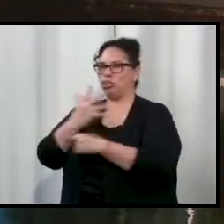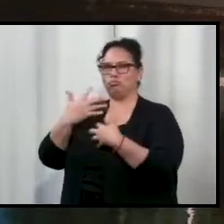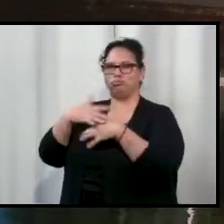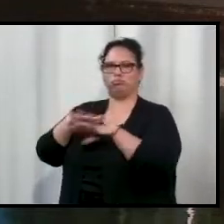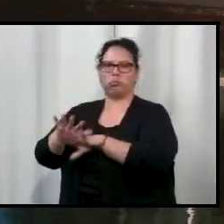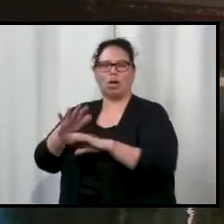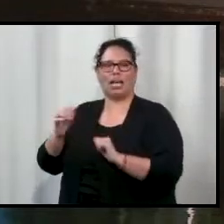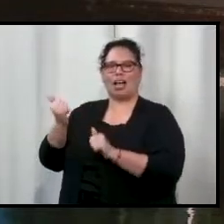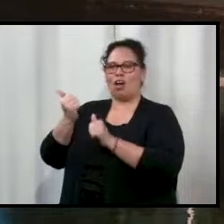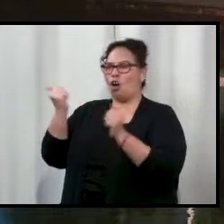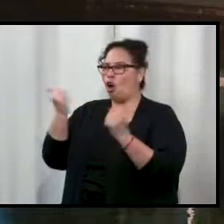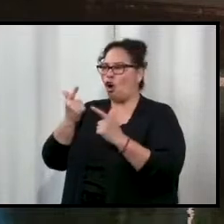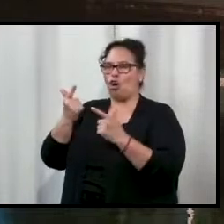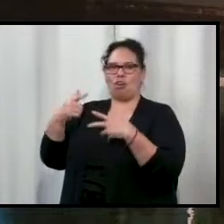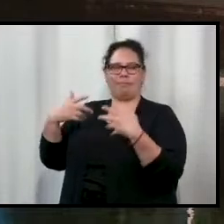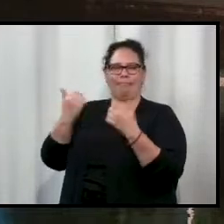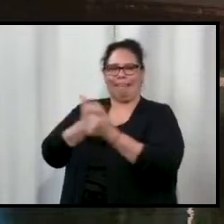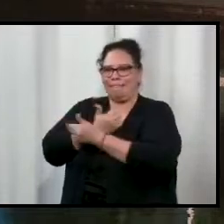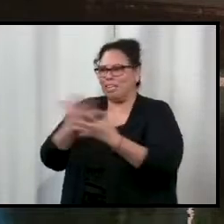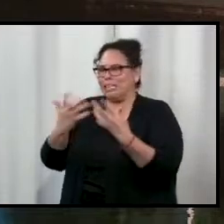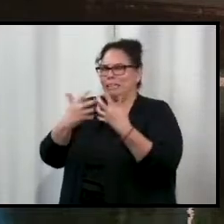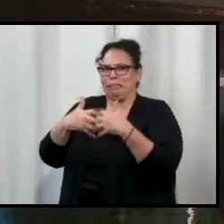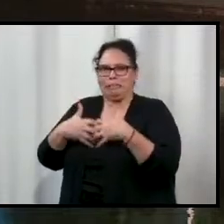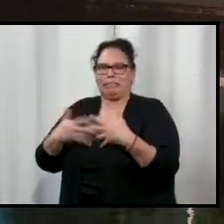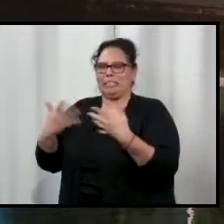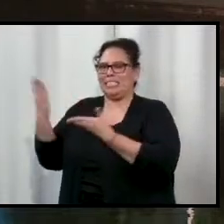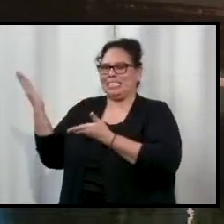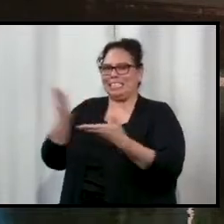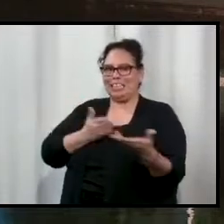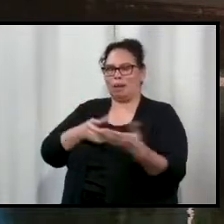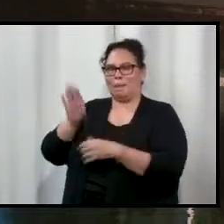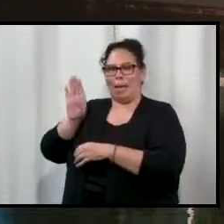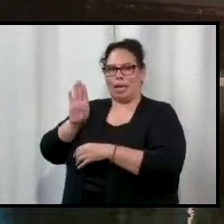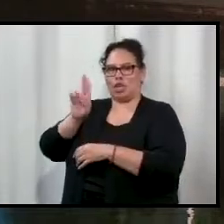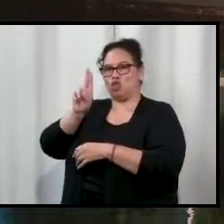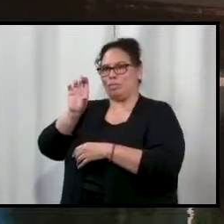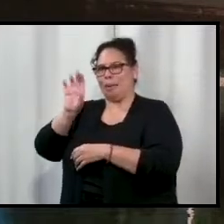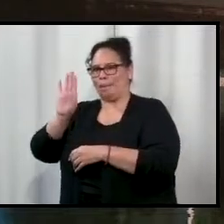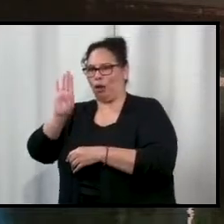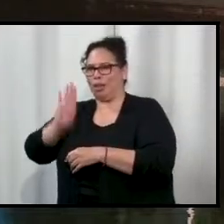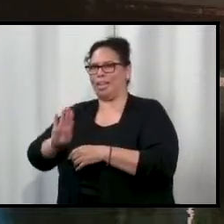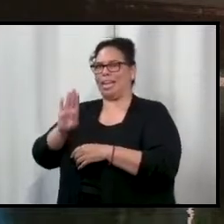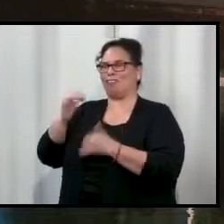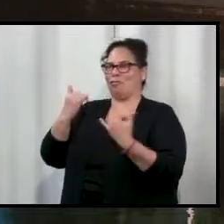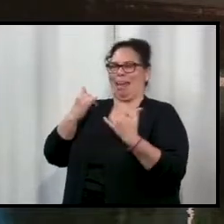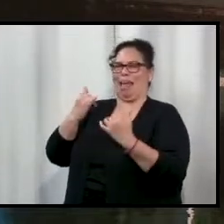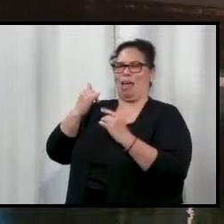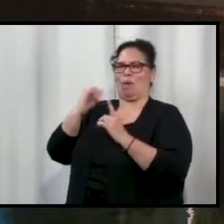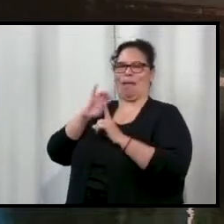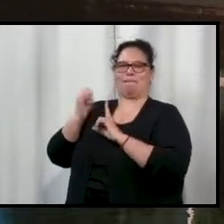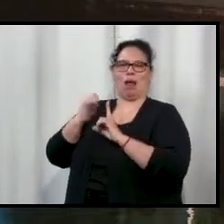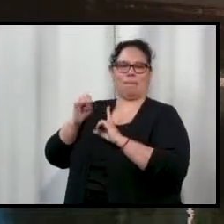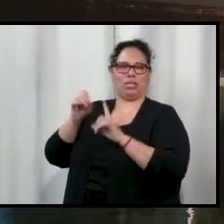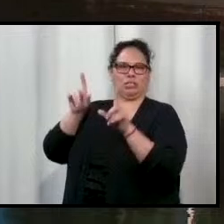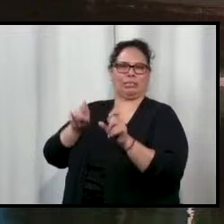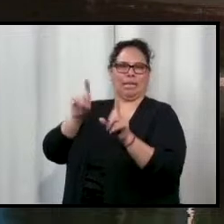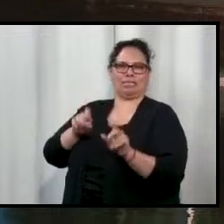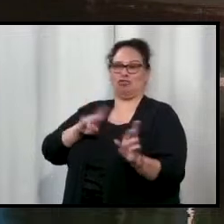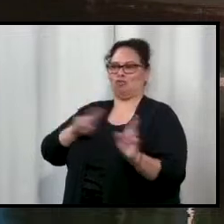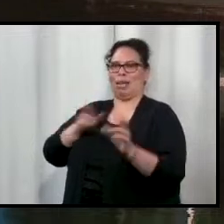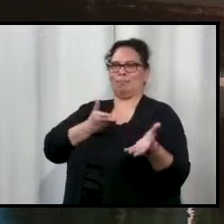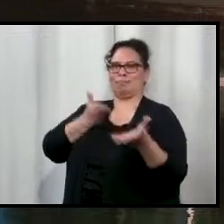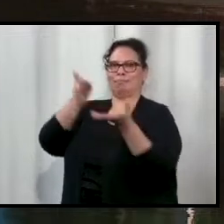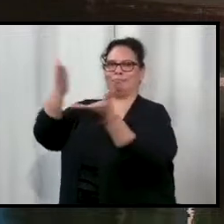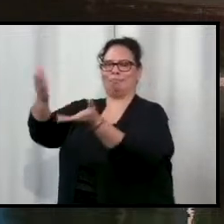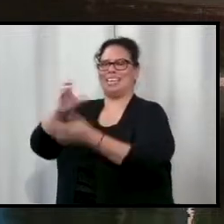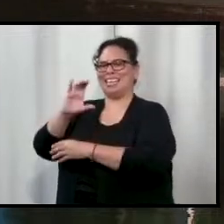room. All the instruments have been delivered by Berkeley, and we're going through our environmental test, ready to deliver the spacecraft to the Cape